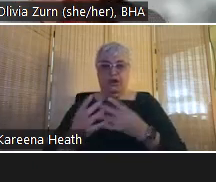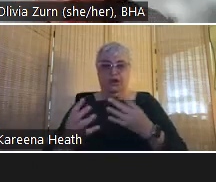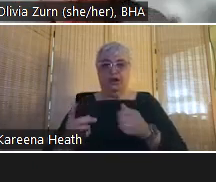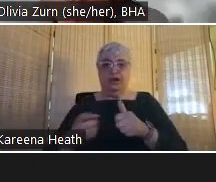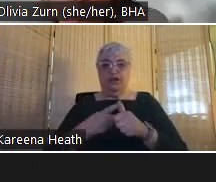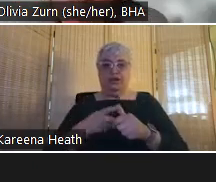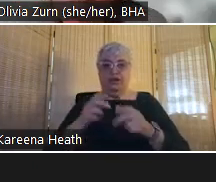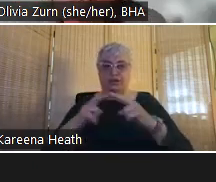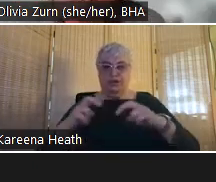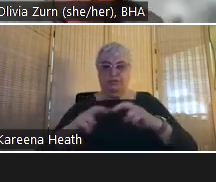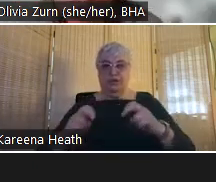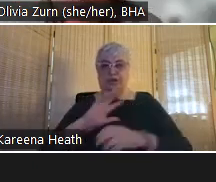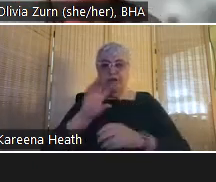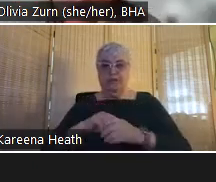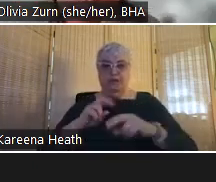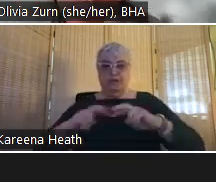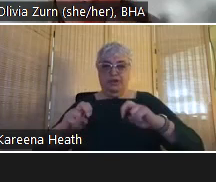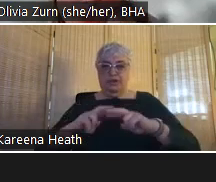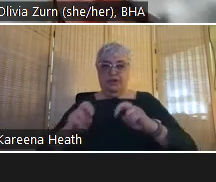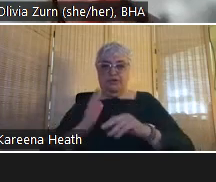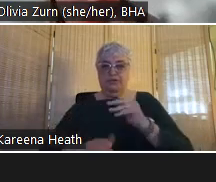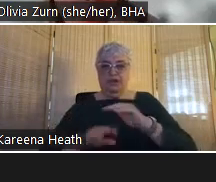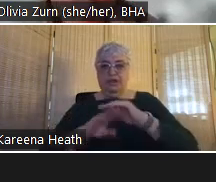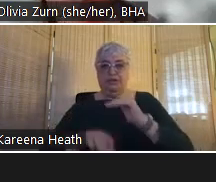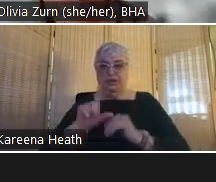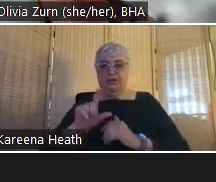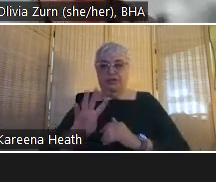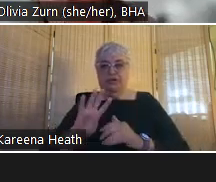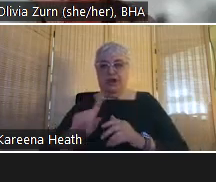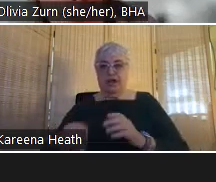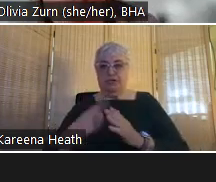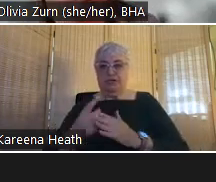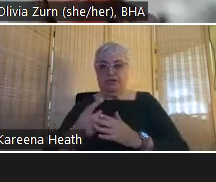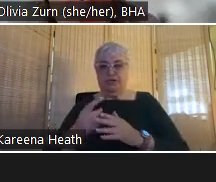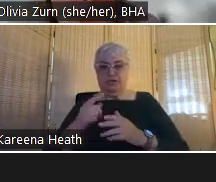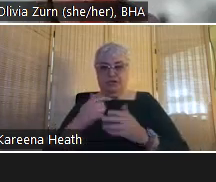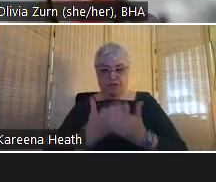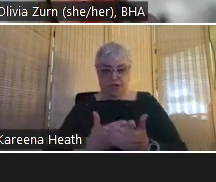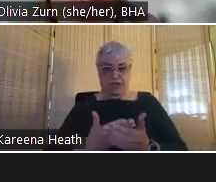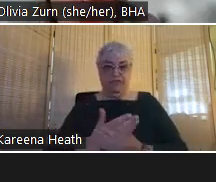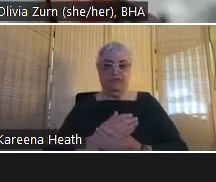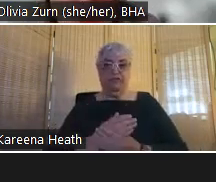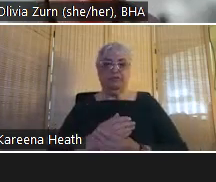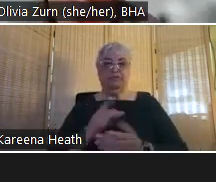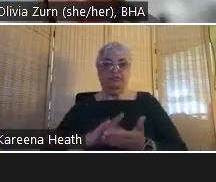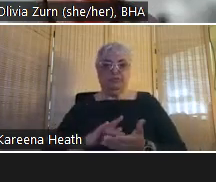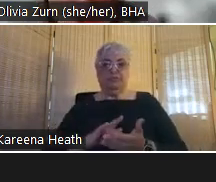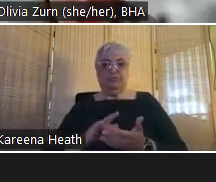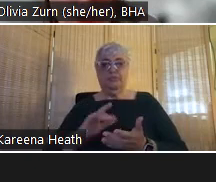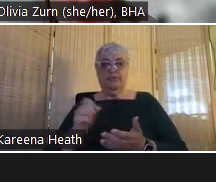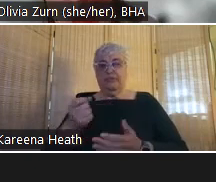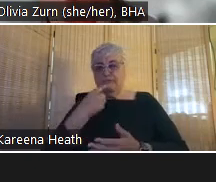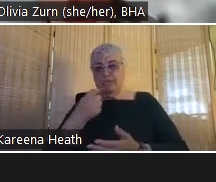and comprehensive assessment, which is to be completed within 24 hours of admission, medical and medication treatment,